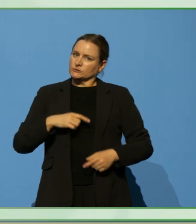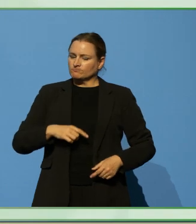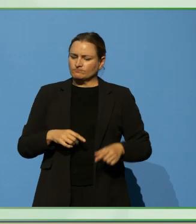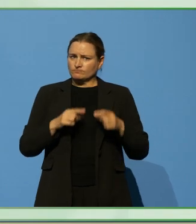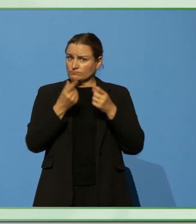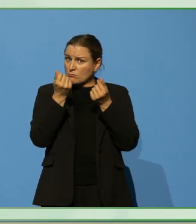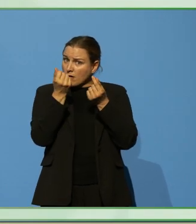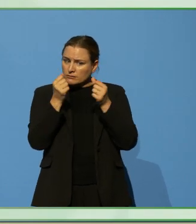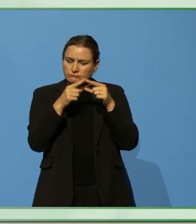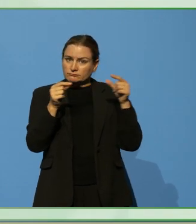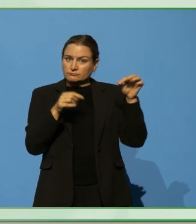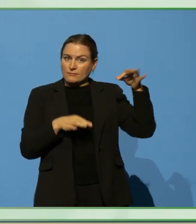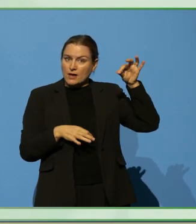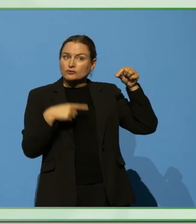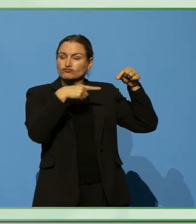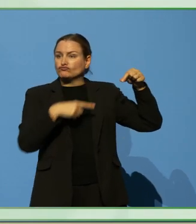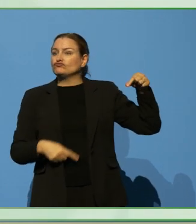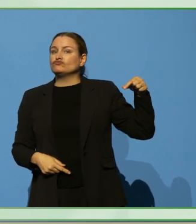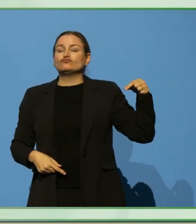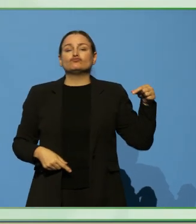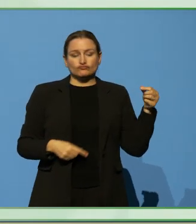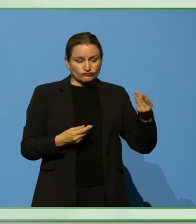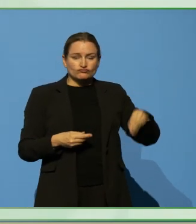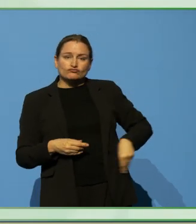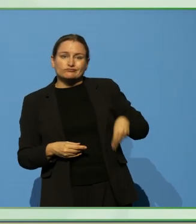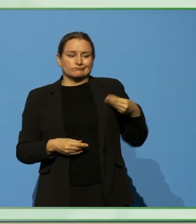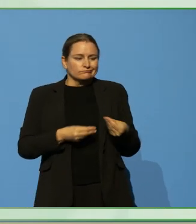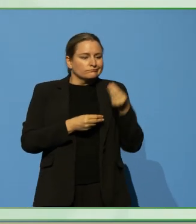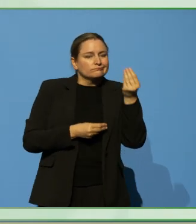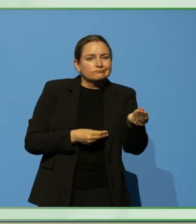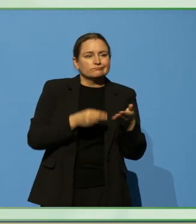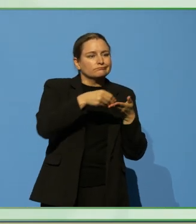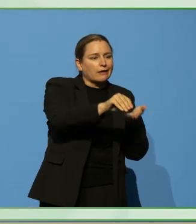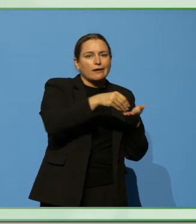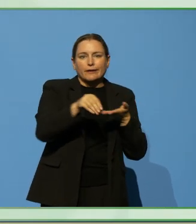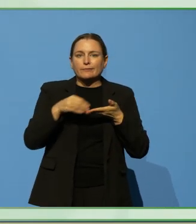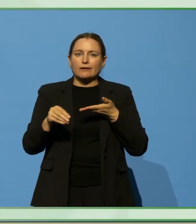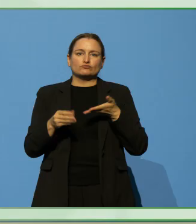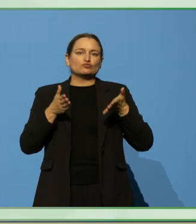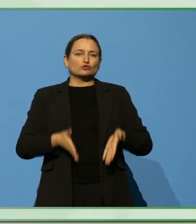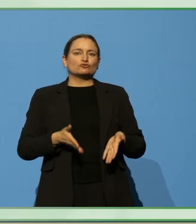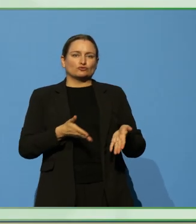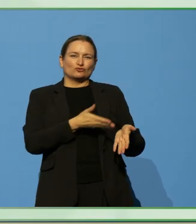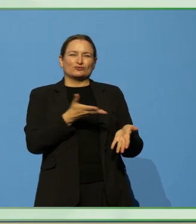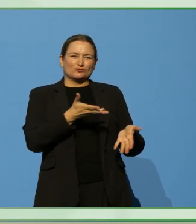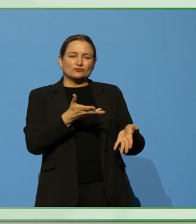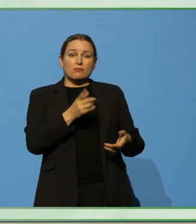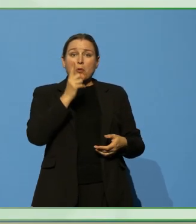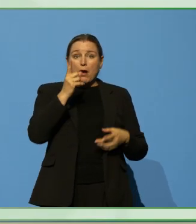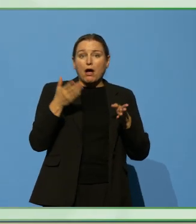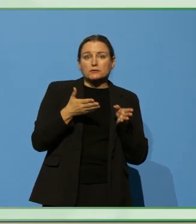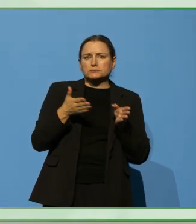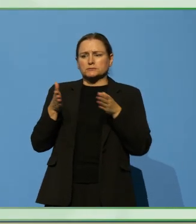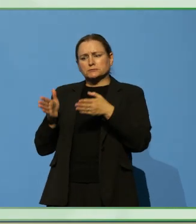people, they want us to have cash around, have the availability to pay with cash. But we also see that there's